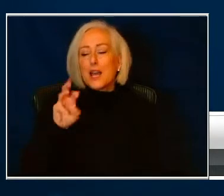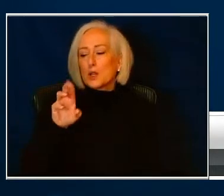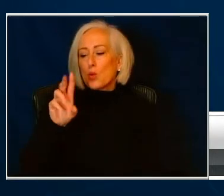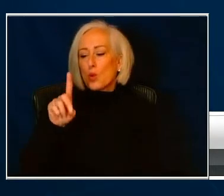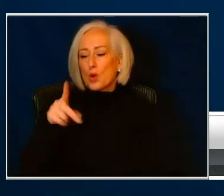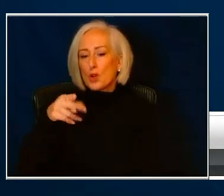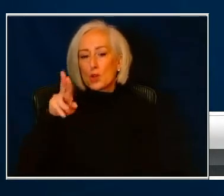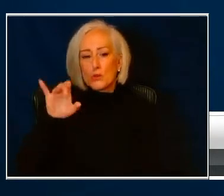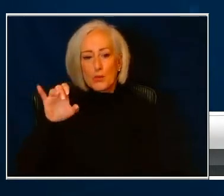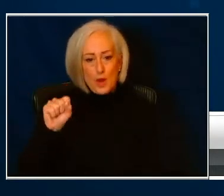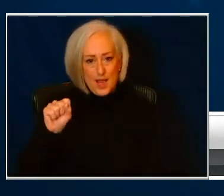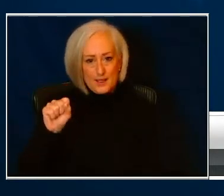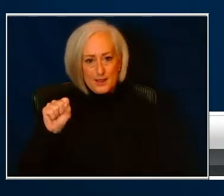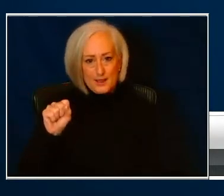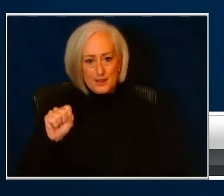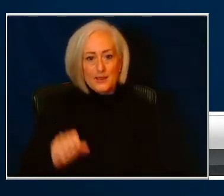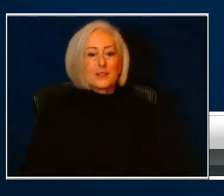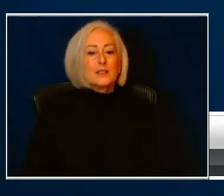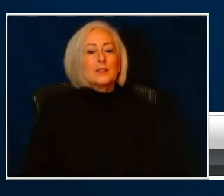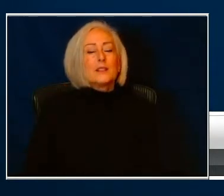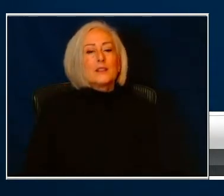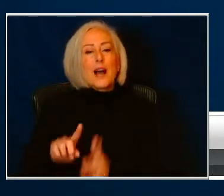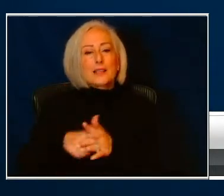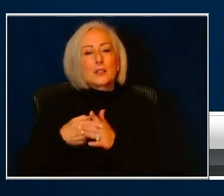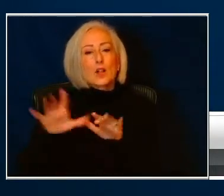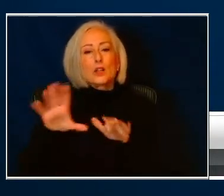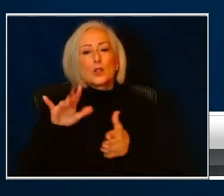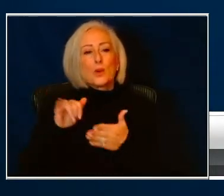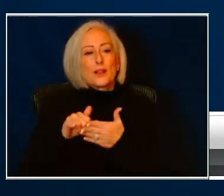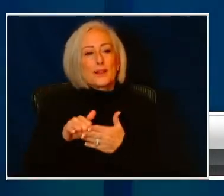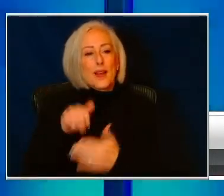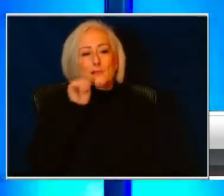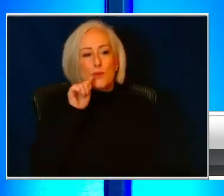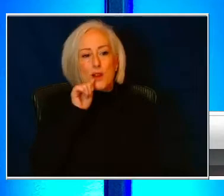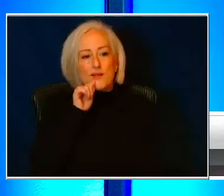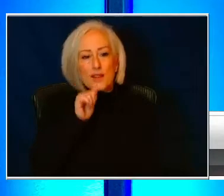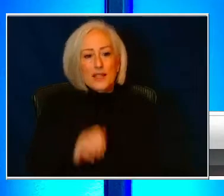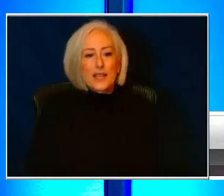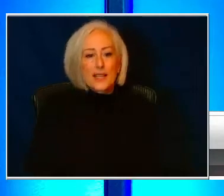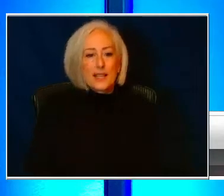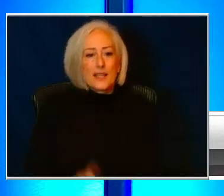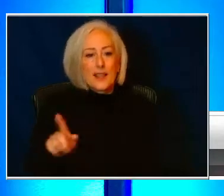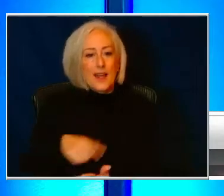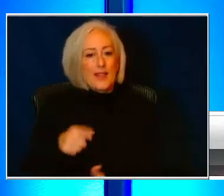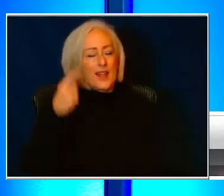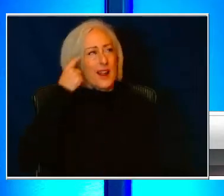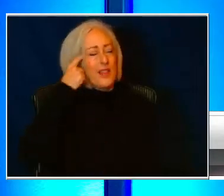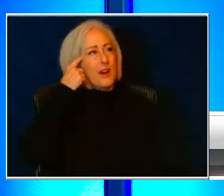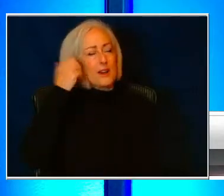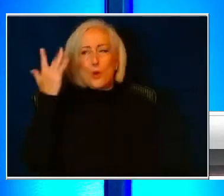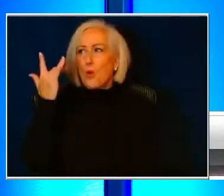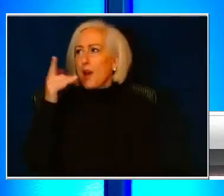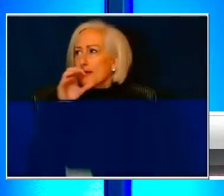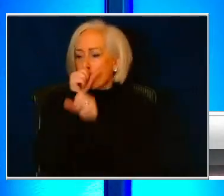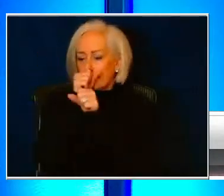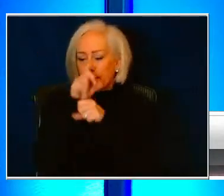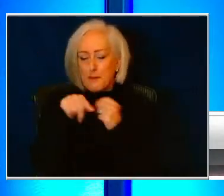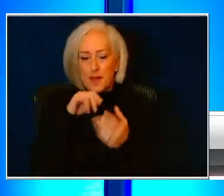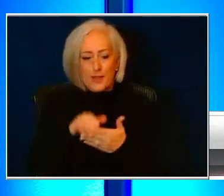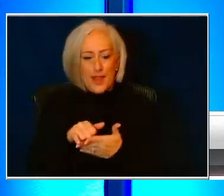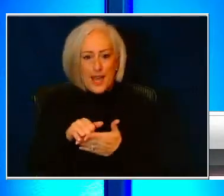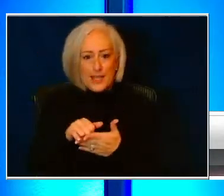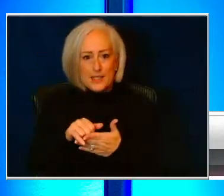alexisdelcid.wordpress.com. I started doing this just privately, and then I thought, why am I being so private about this? If I